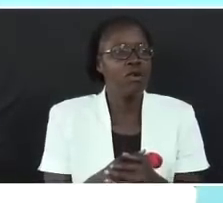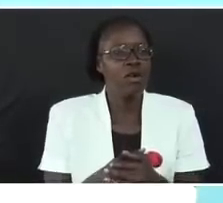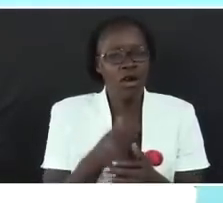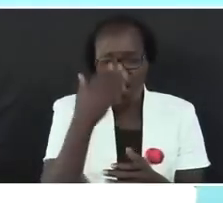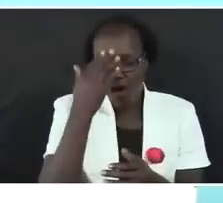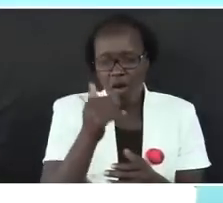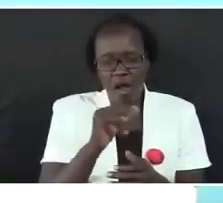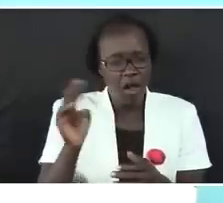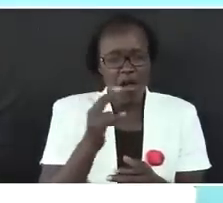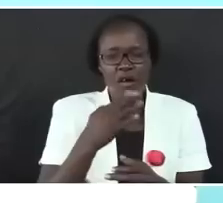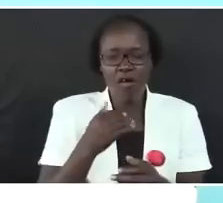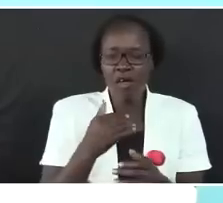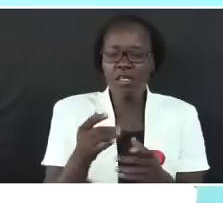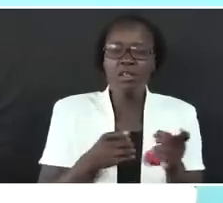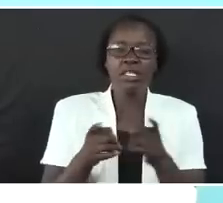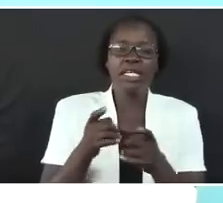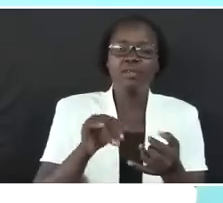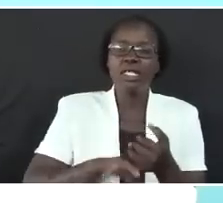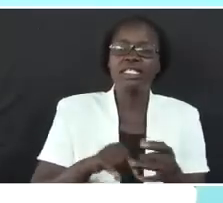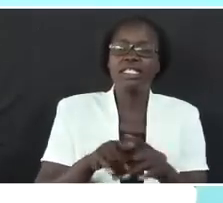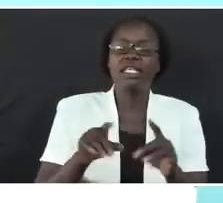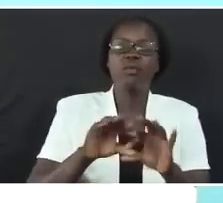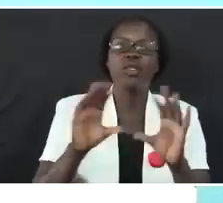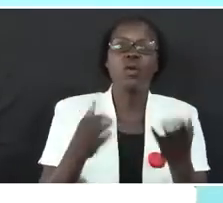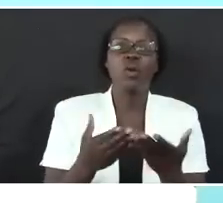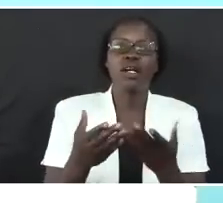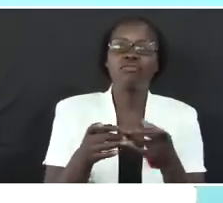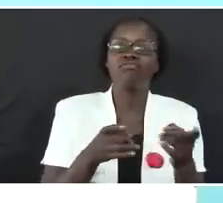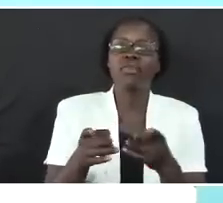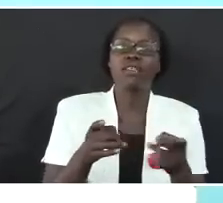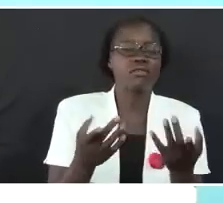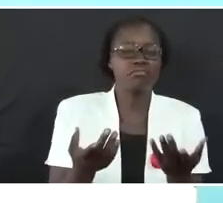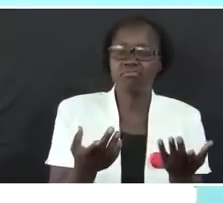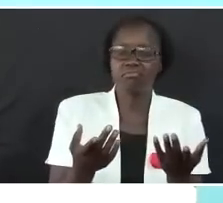Because Adventists want to run their marriages like the world runs its marriage.